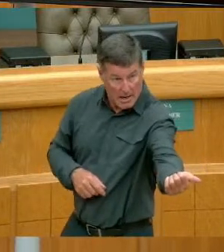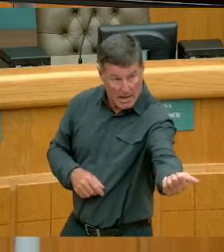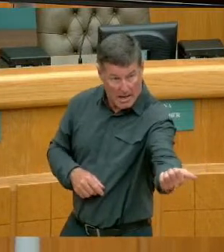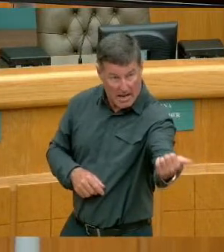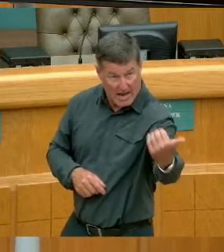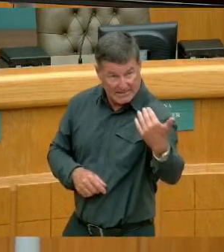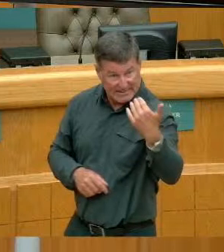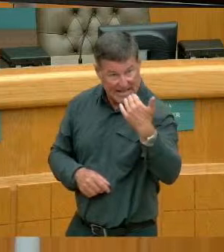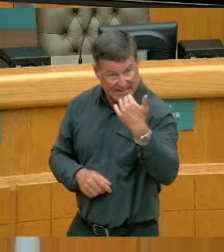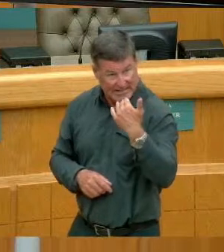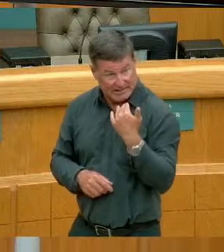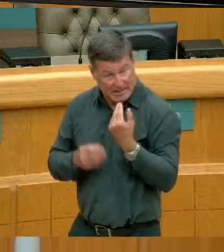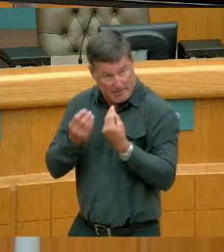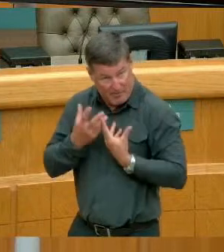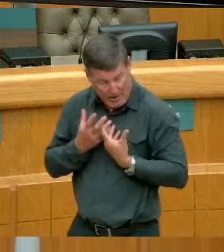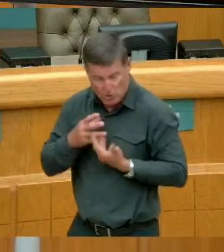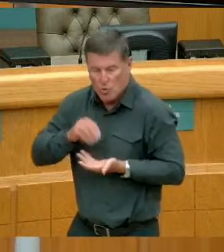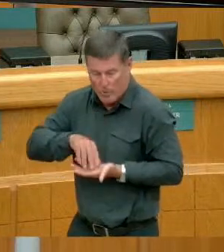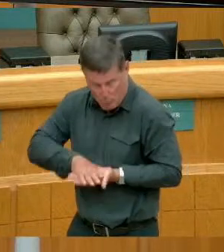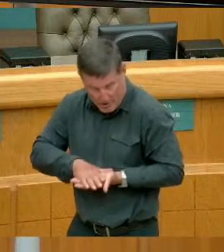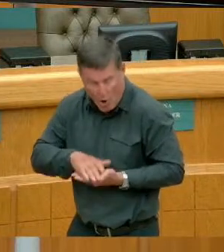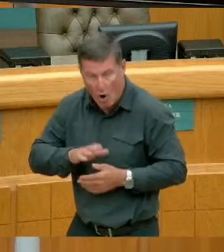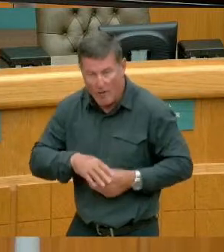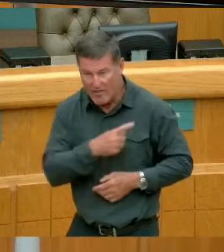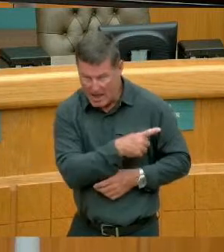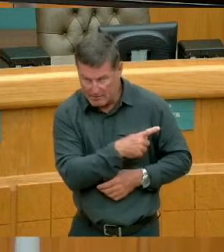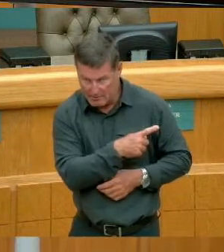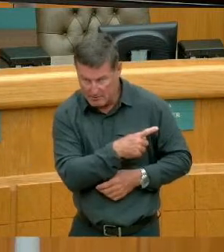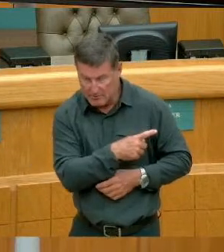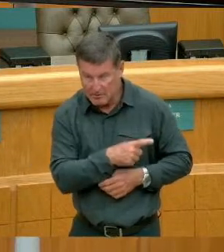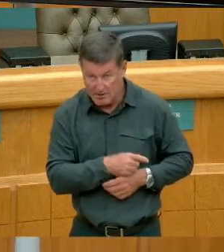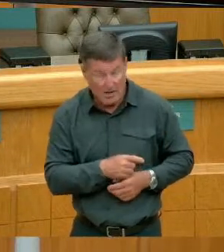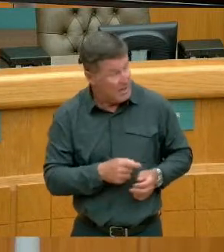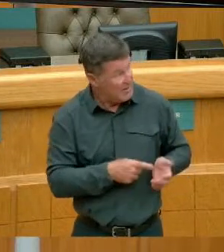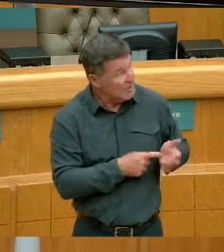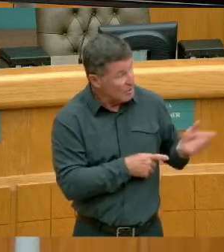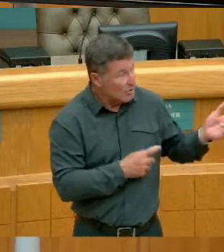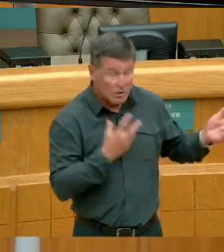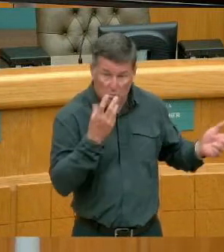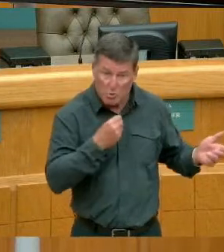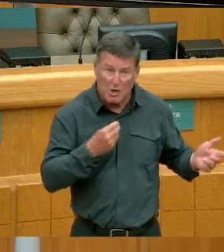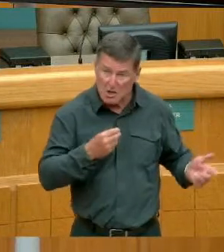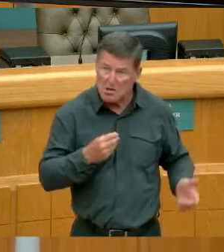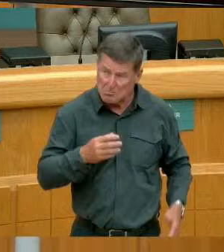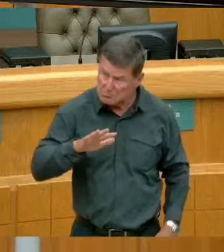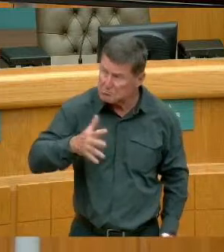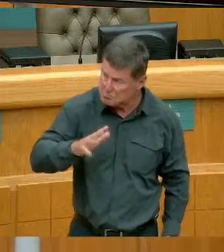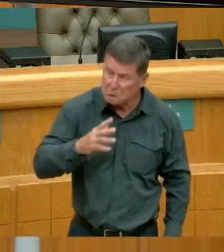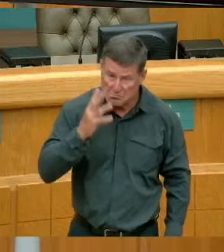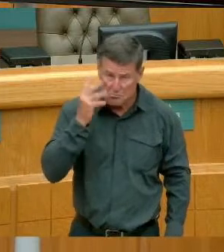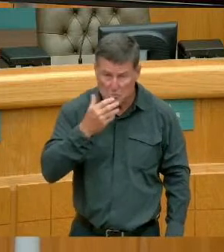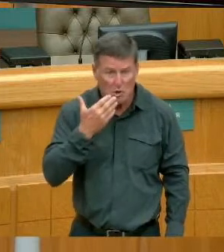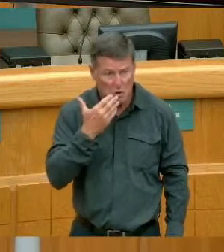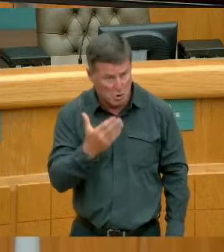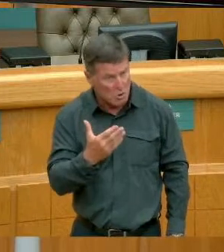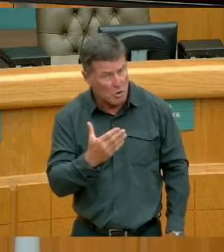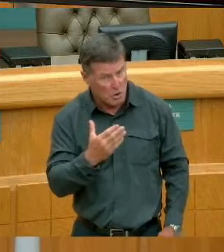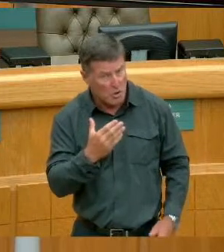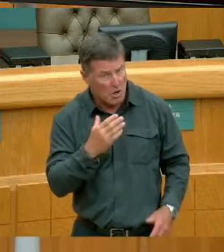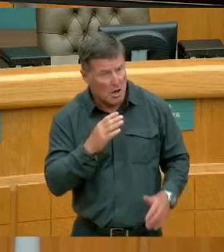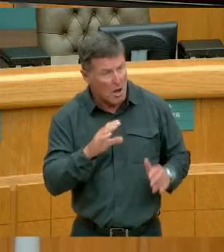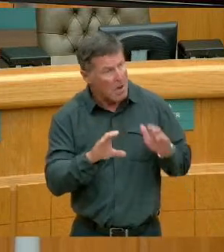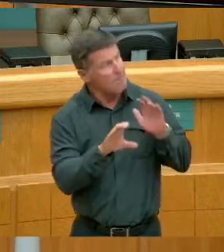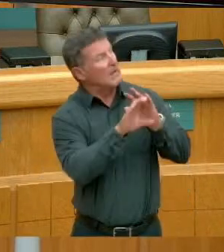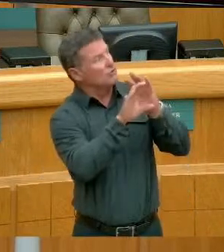test took place. But nonetheless, what we represent here is a pretty accurate, a pretty good general depiction of what's going